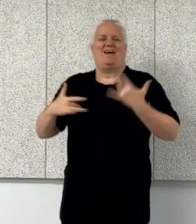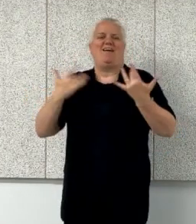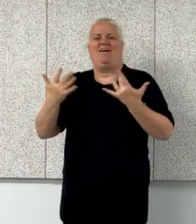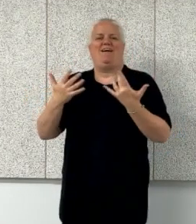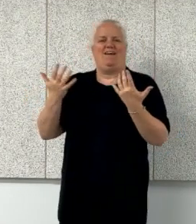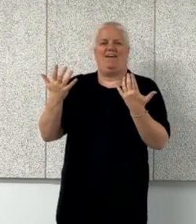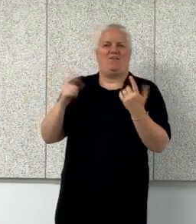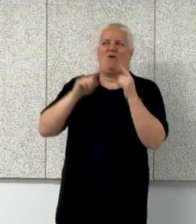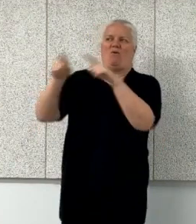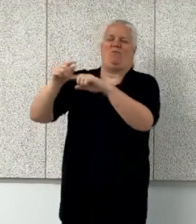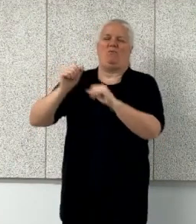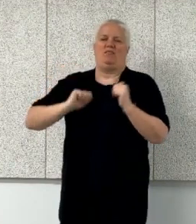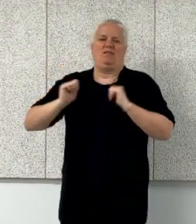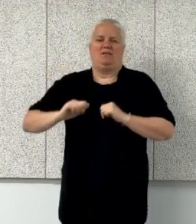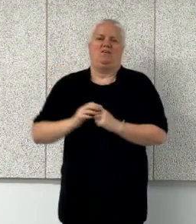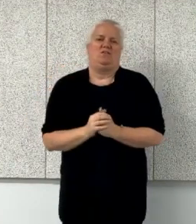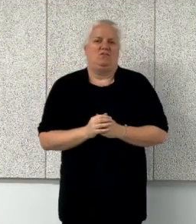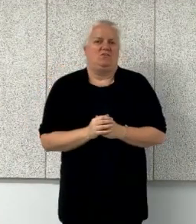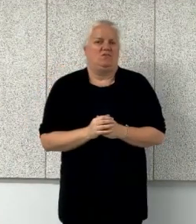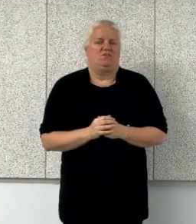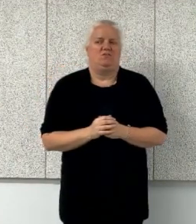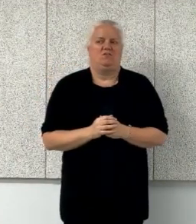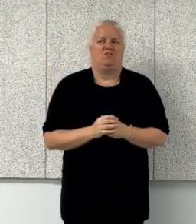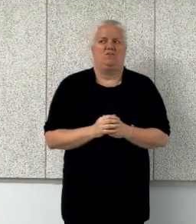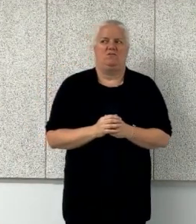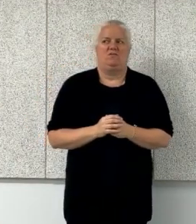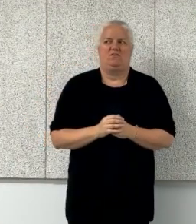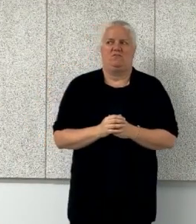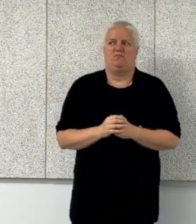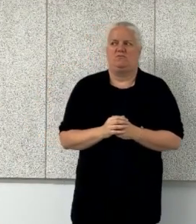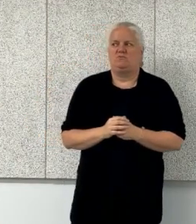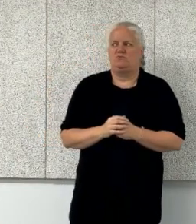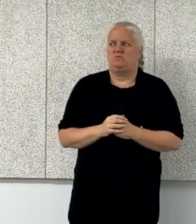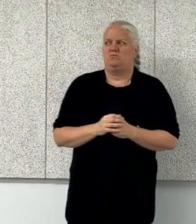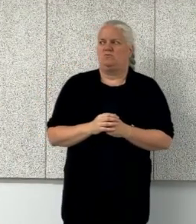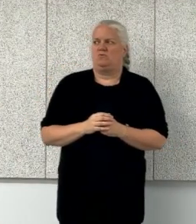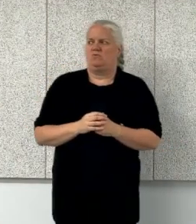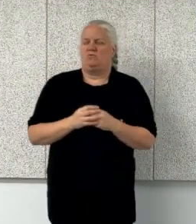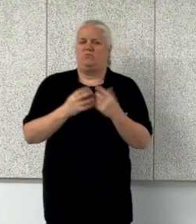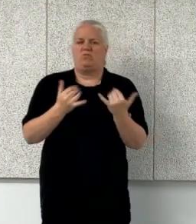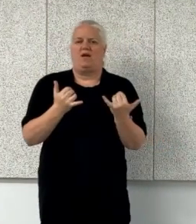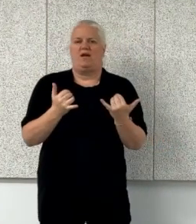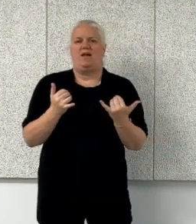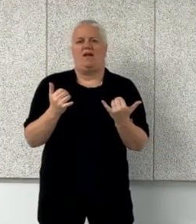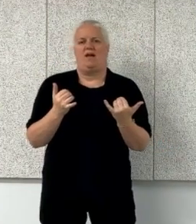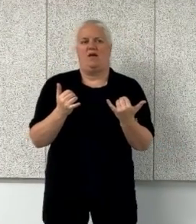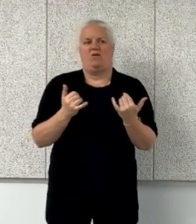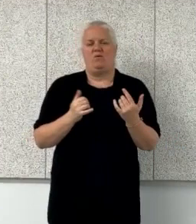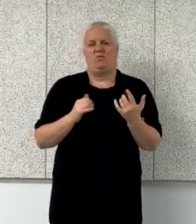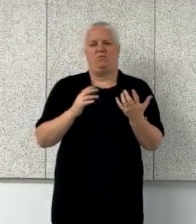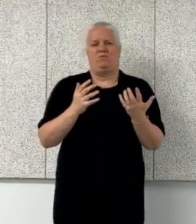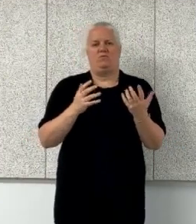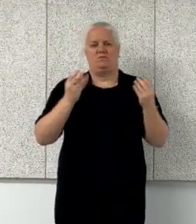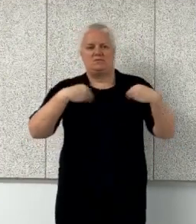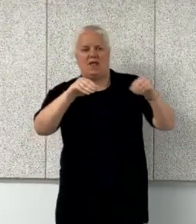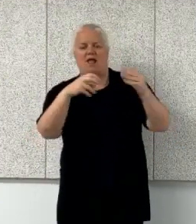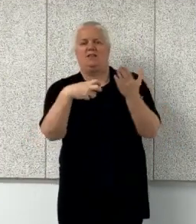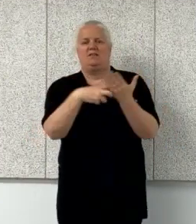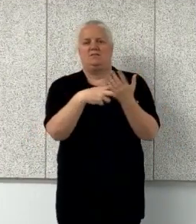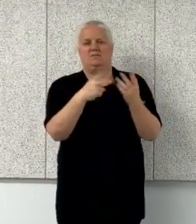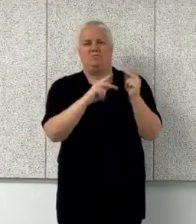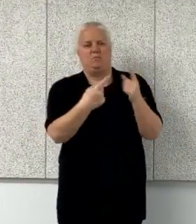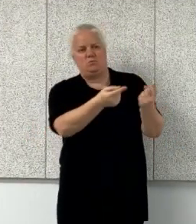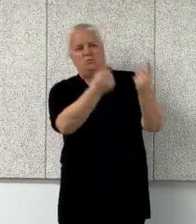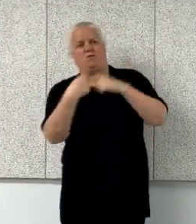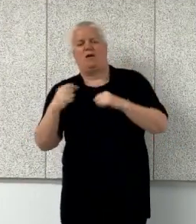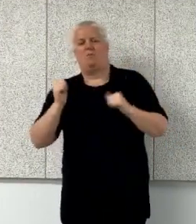like that if we're going, for the challenges we have around the theater going experience, I think that's the biggest barrier we have to getting